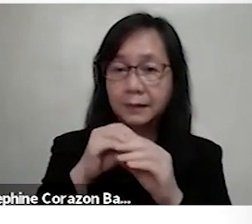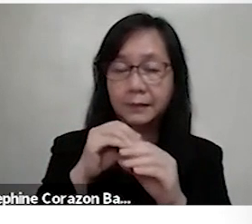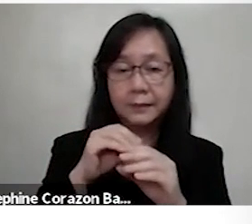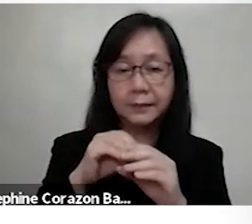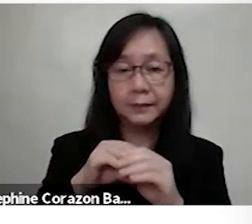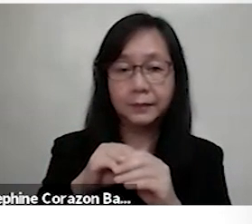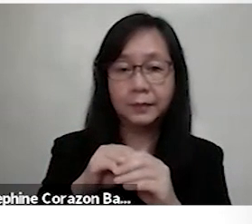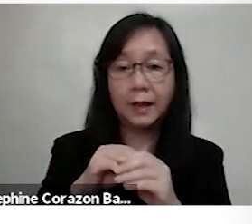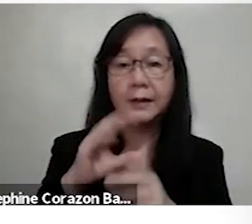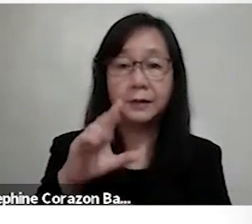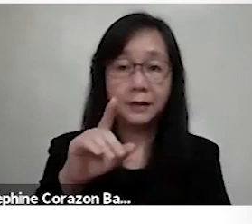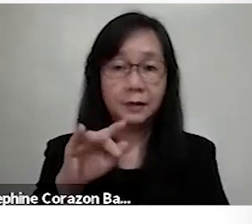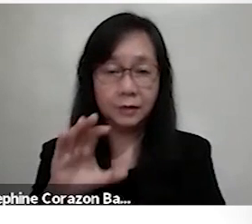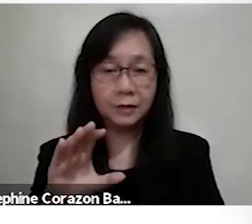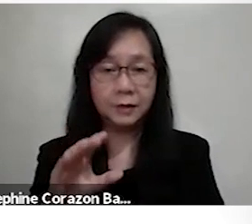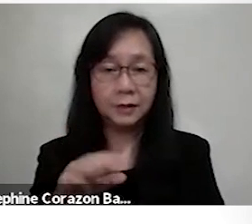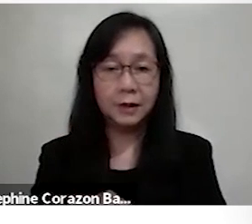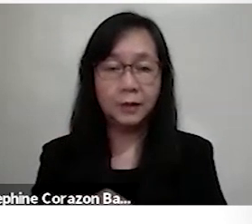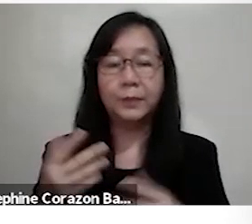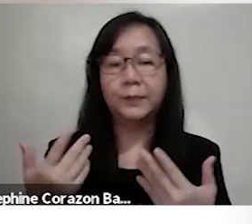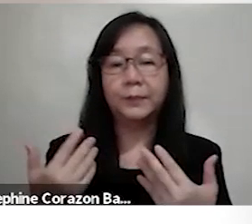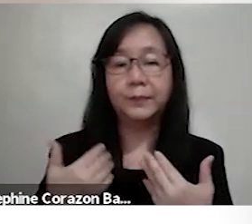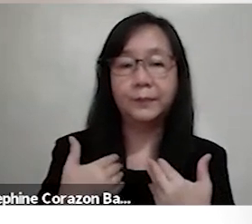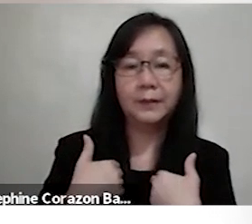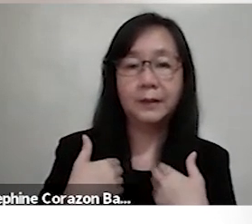fieldwork at the field at the ground.